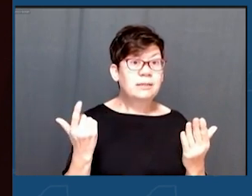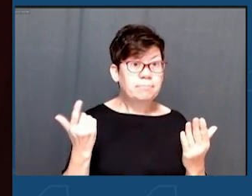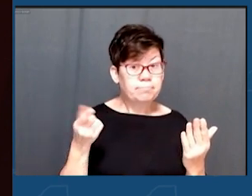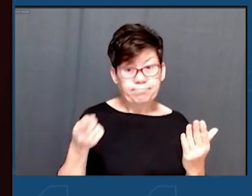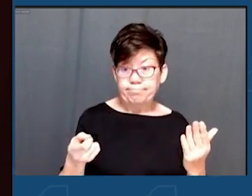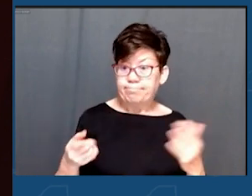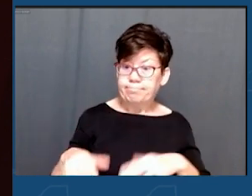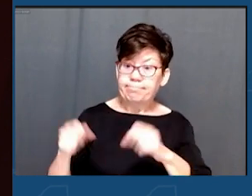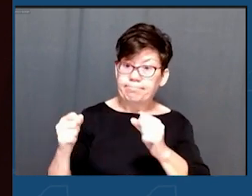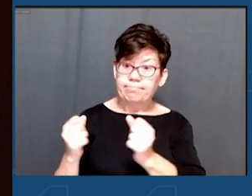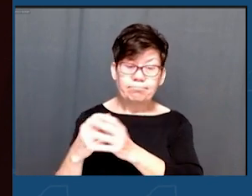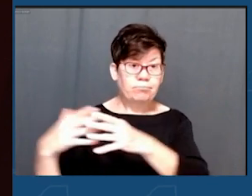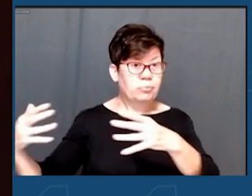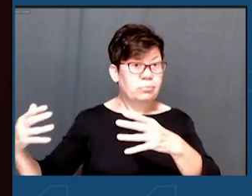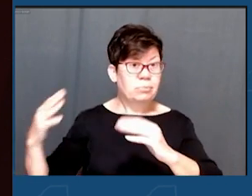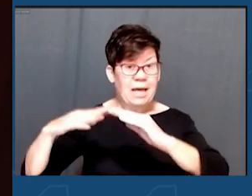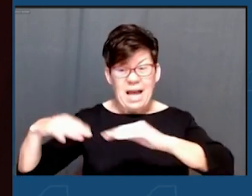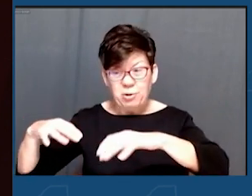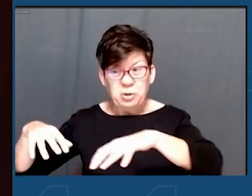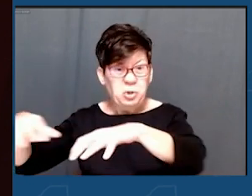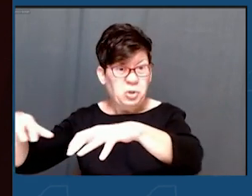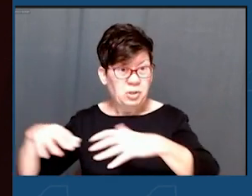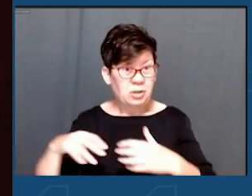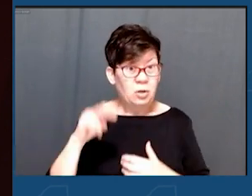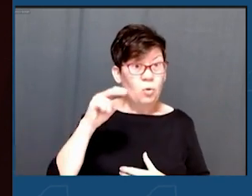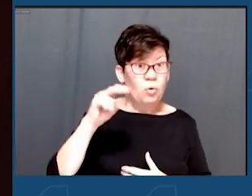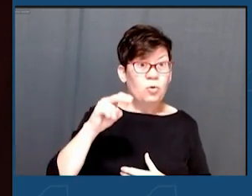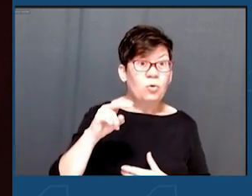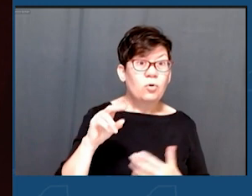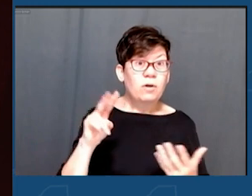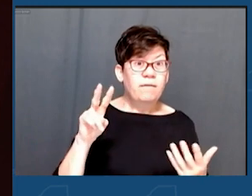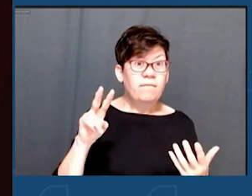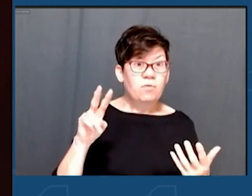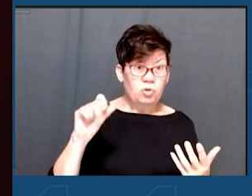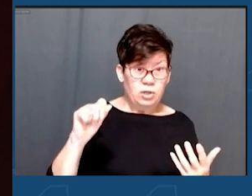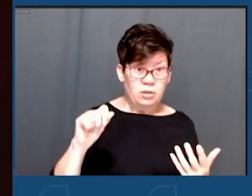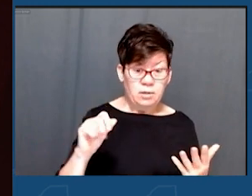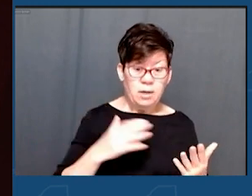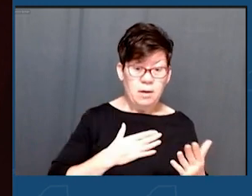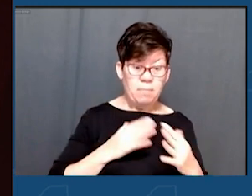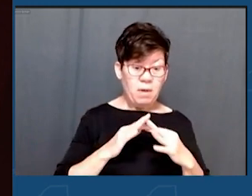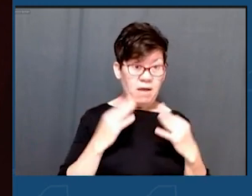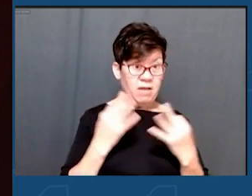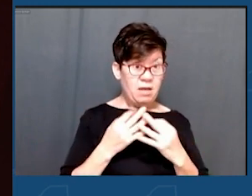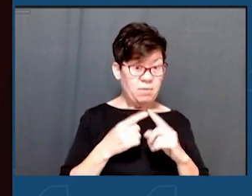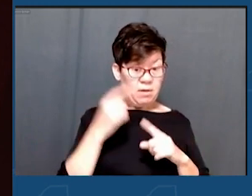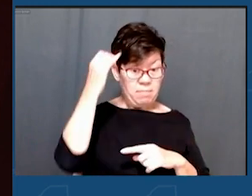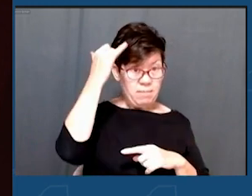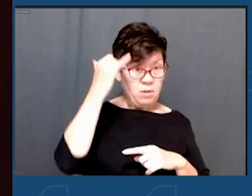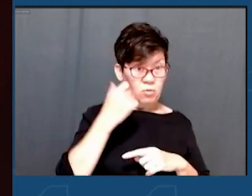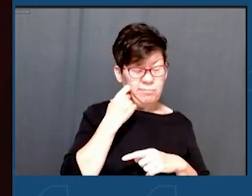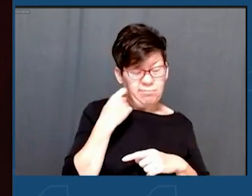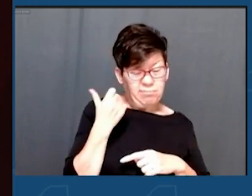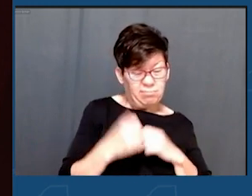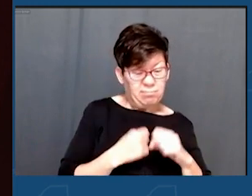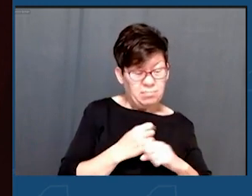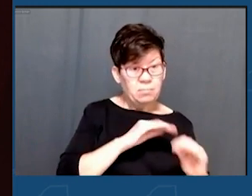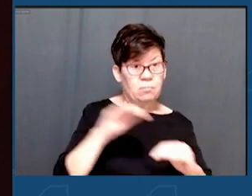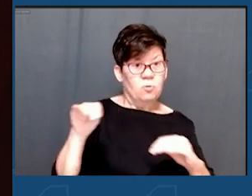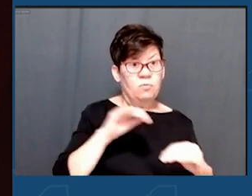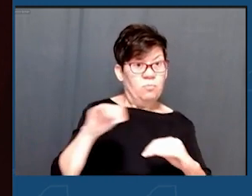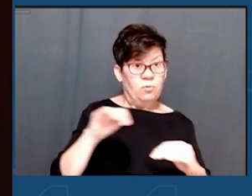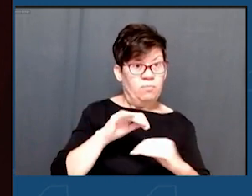grown exponentially. Northern Virginia, all of my family from Buffalo migrated to Northern Virginia over the last few decades. They continue